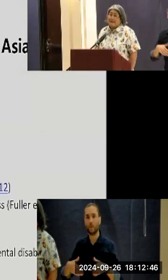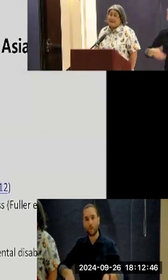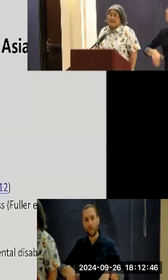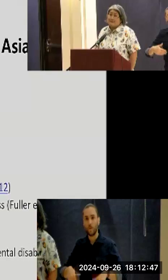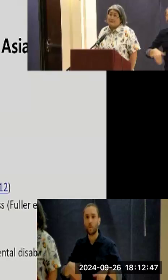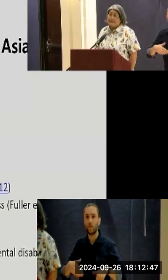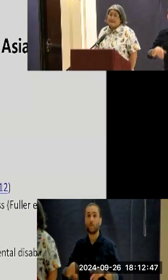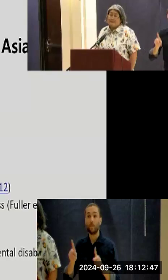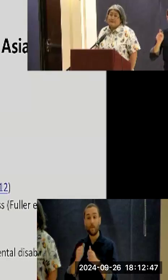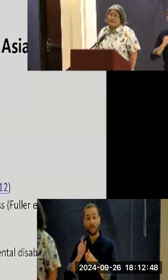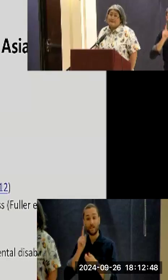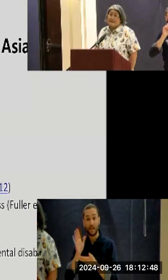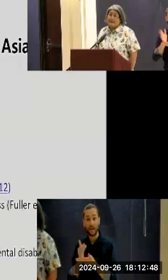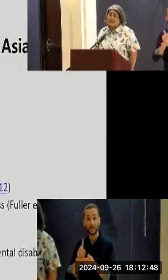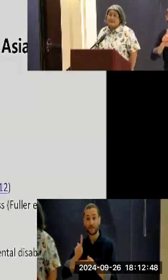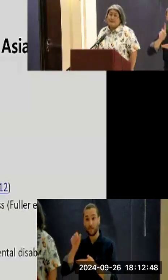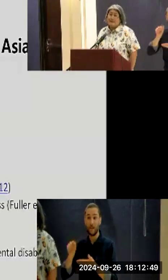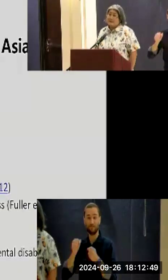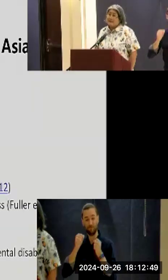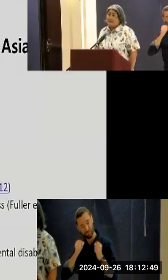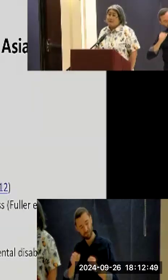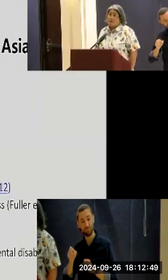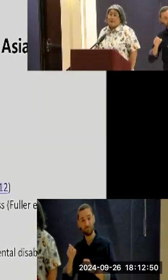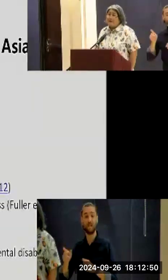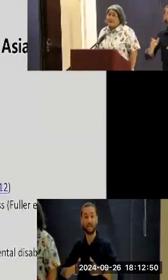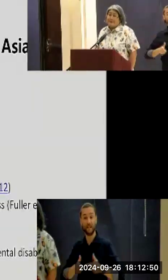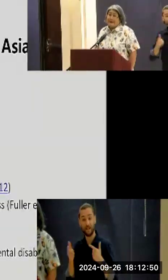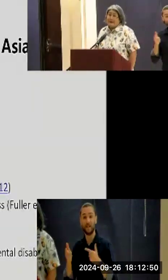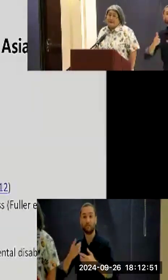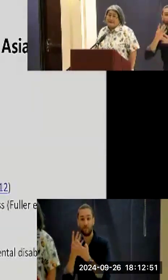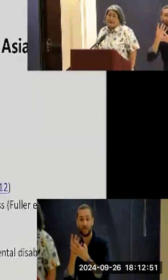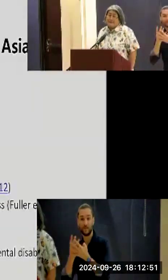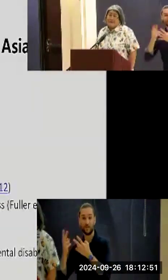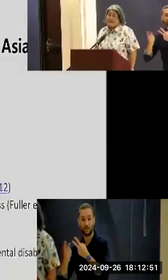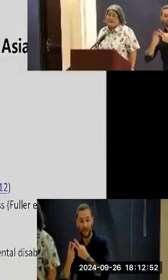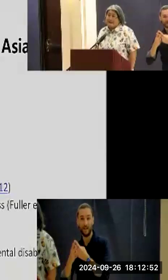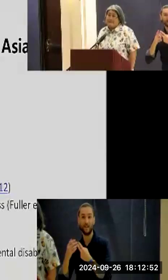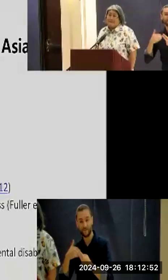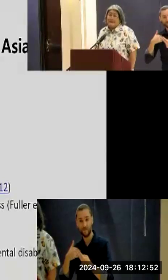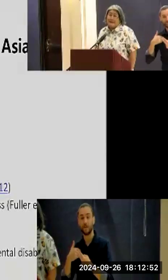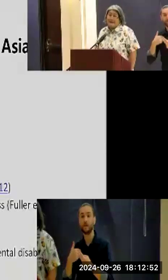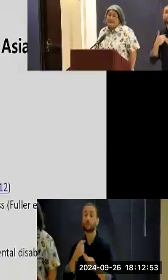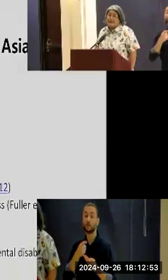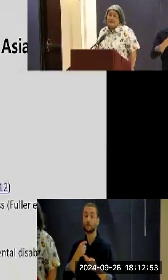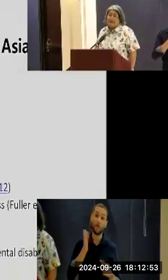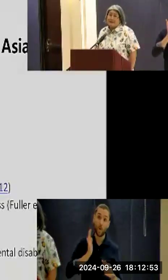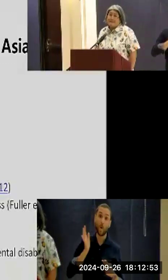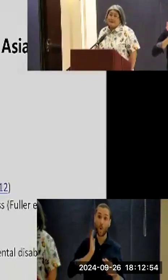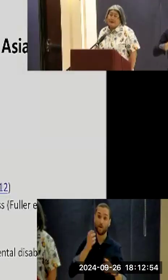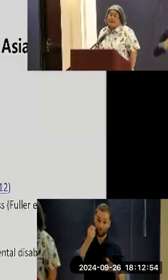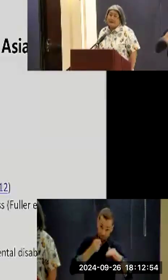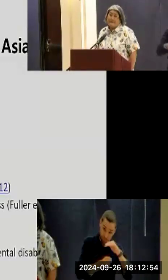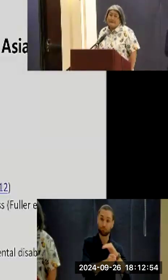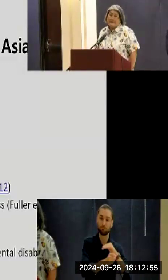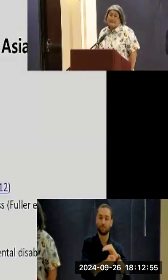psychiatric disabilities in prisons and jails. So we're all very proud that we closed the asylums, but now the two largest mental health